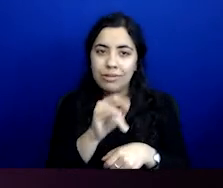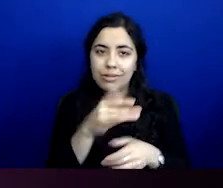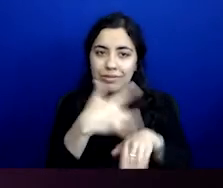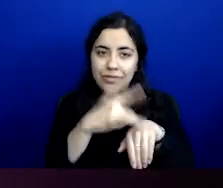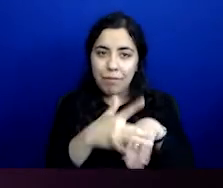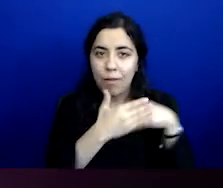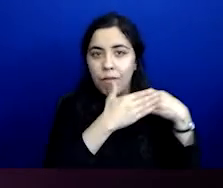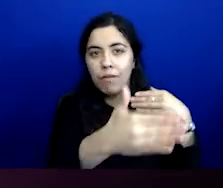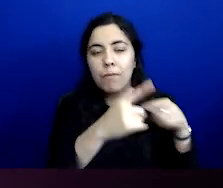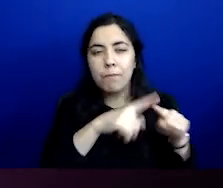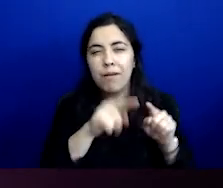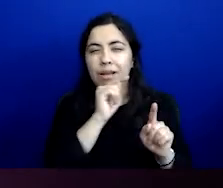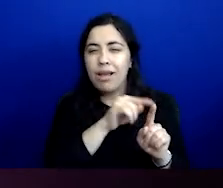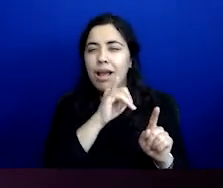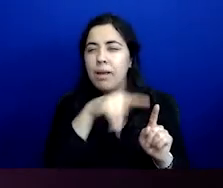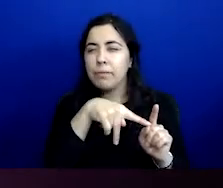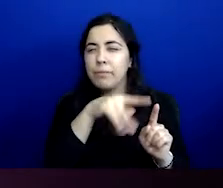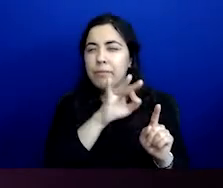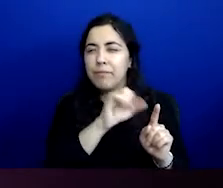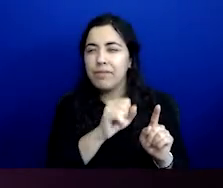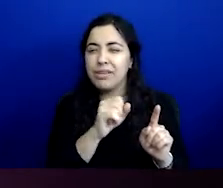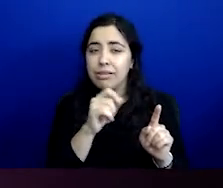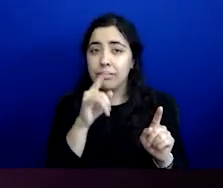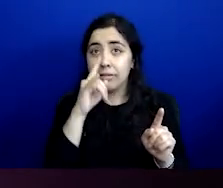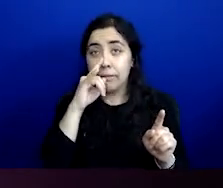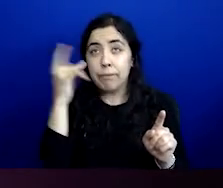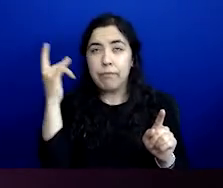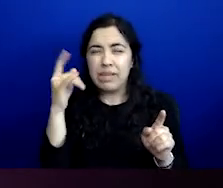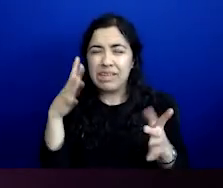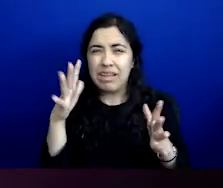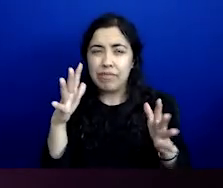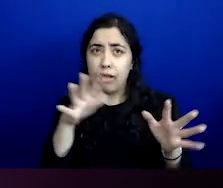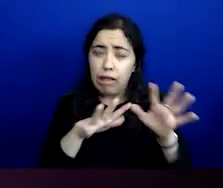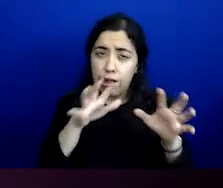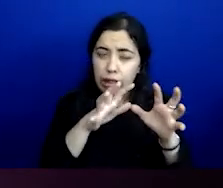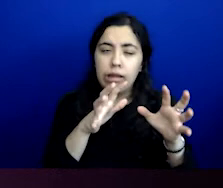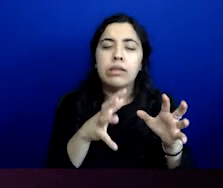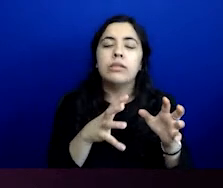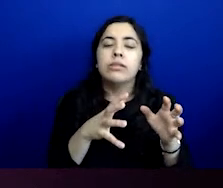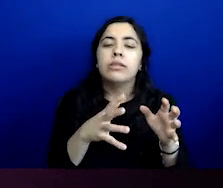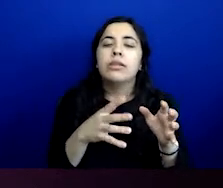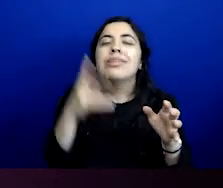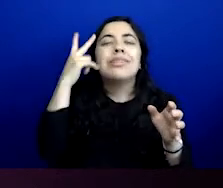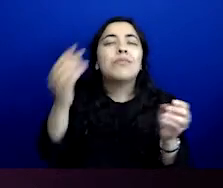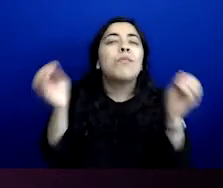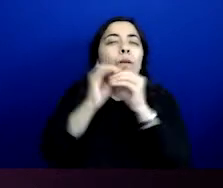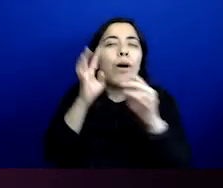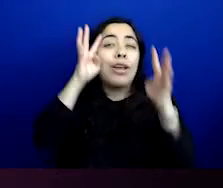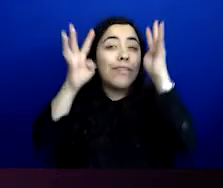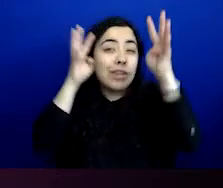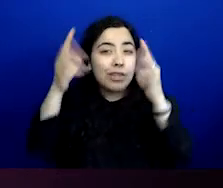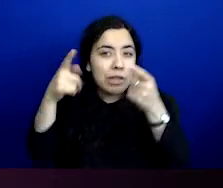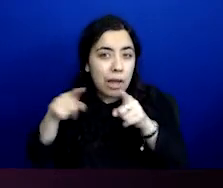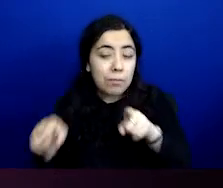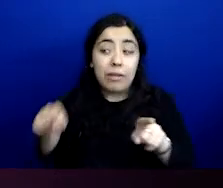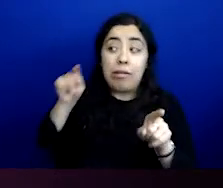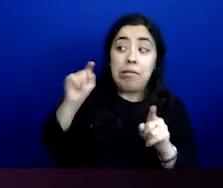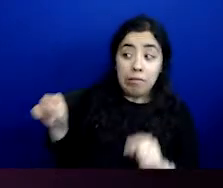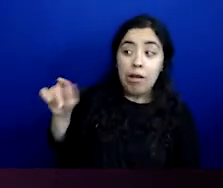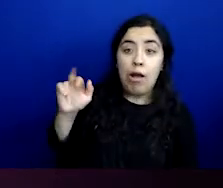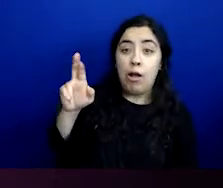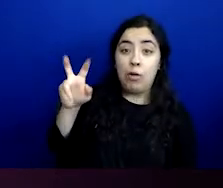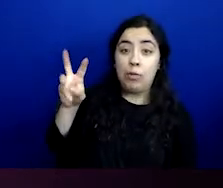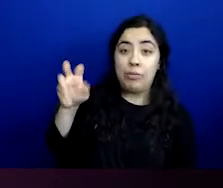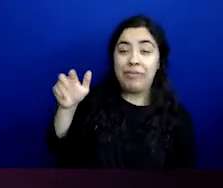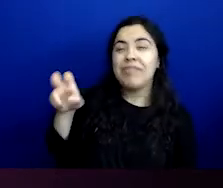but it's kind of like a pain. And we've now seen more innovations happening, and I think Arweave is the one that I'm more excited about. And